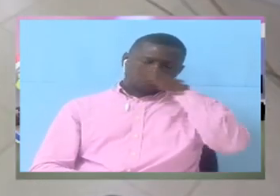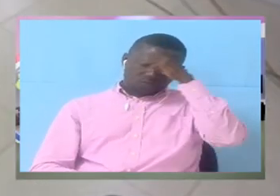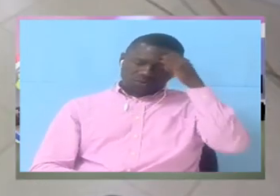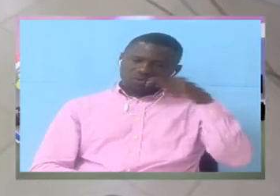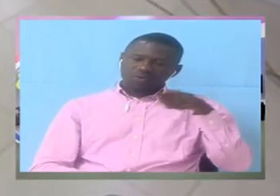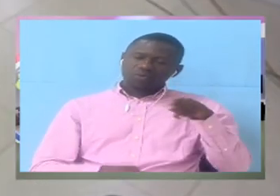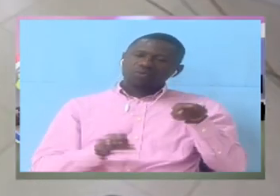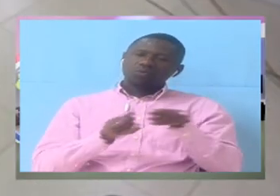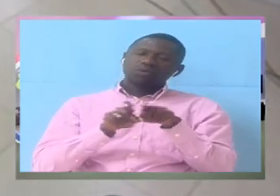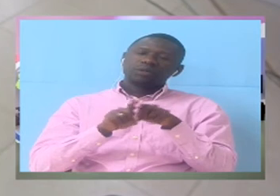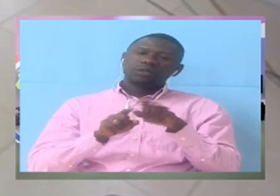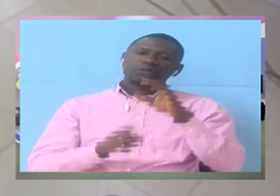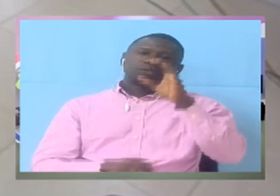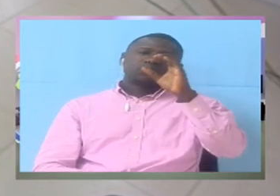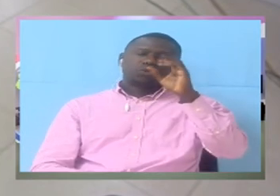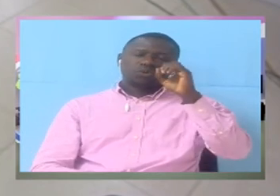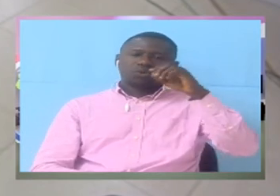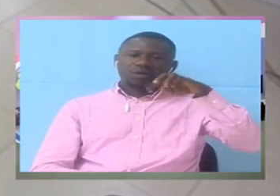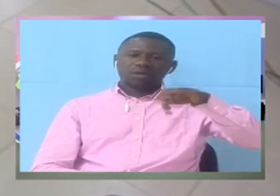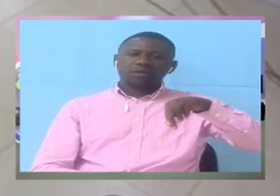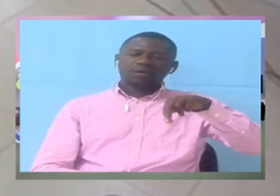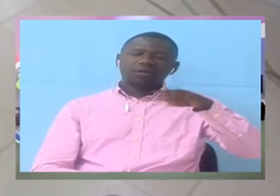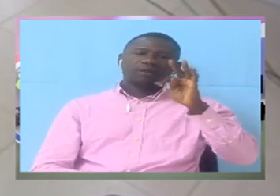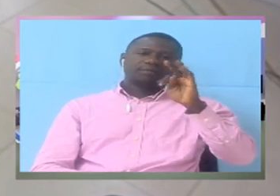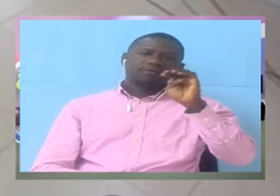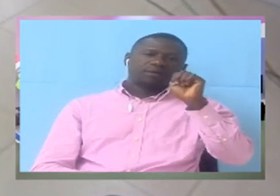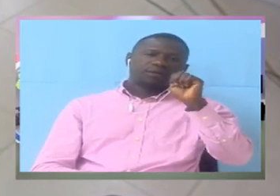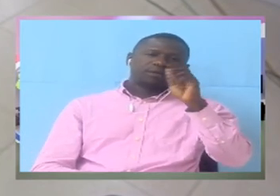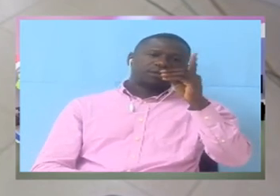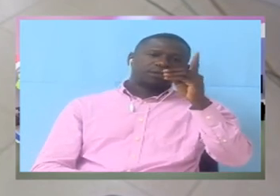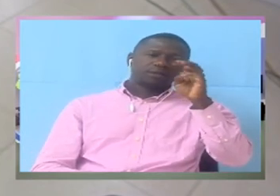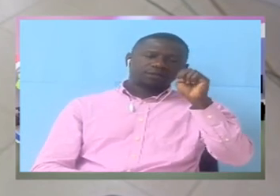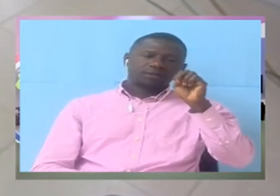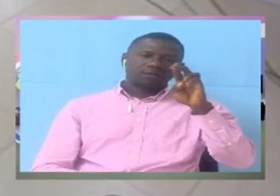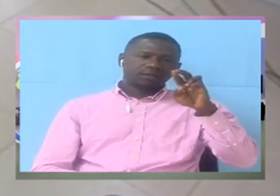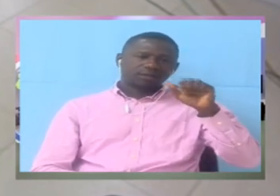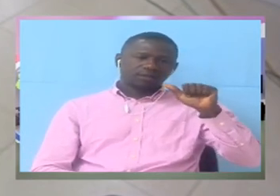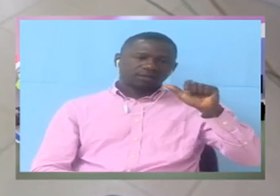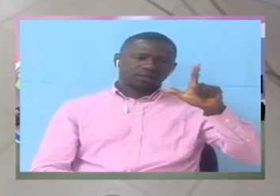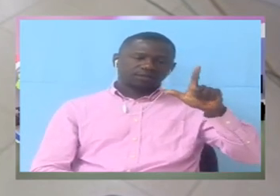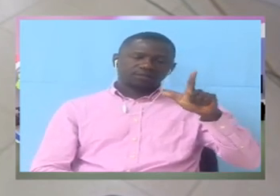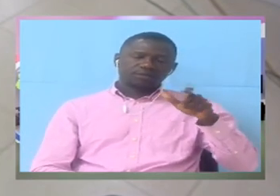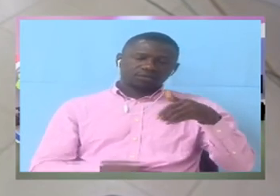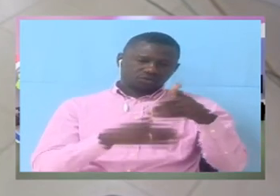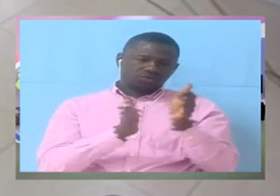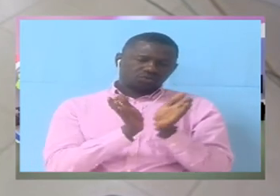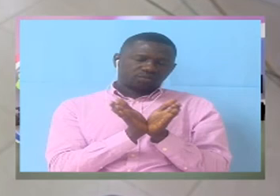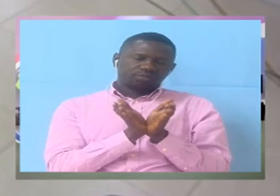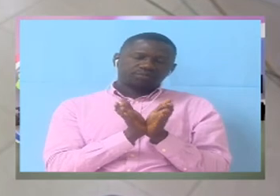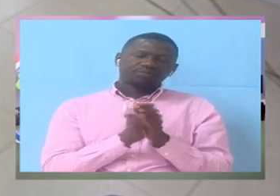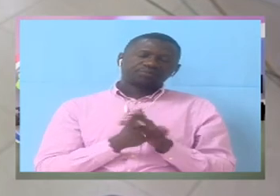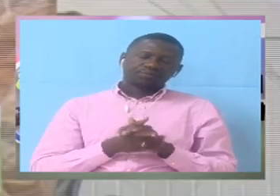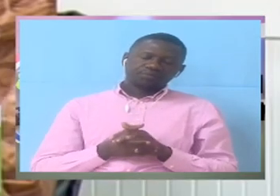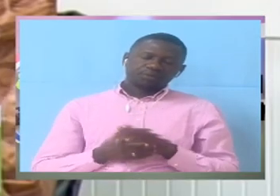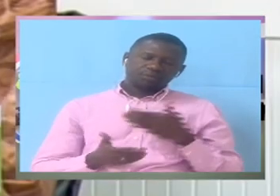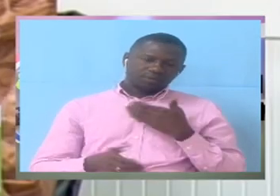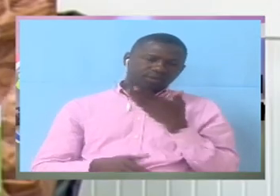unit. And then? Okola. Another trajet. I was there.